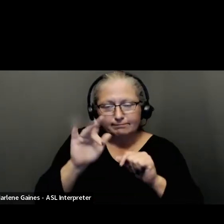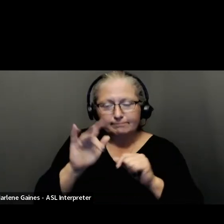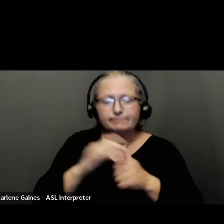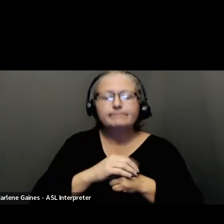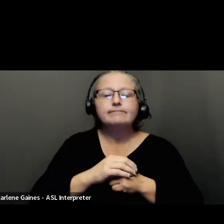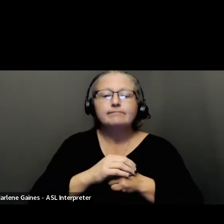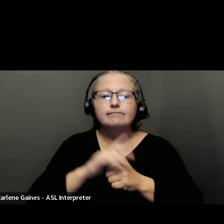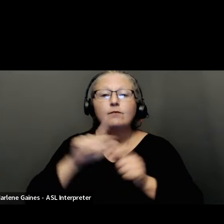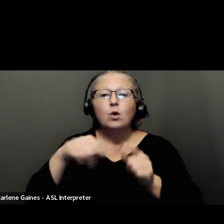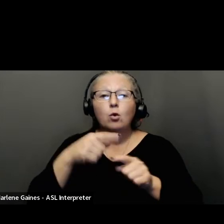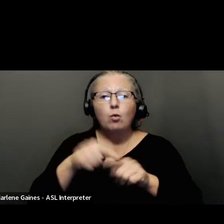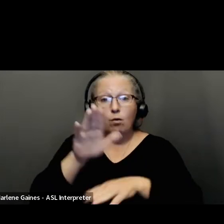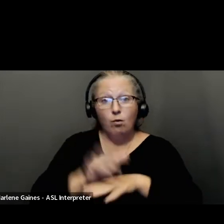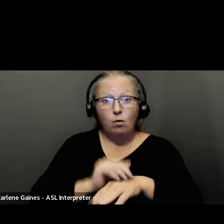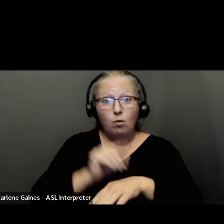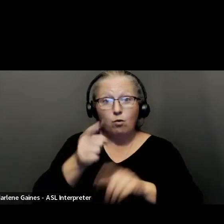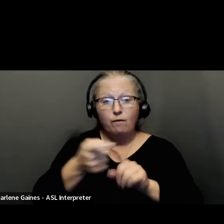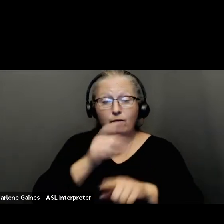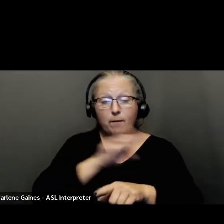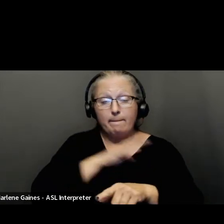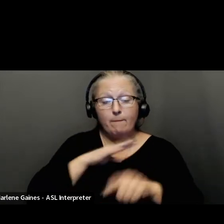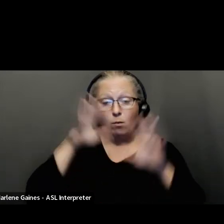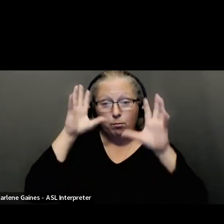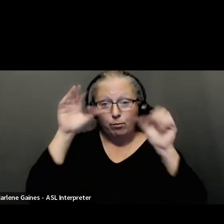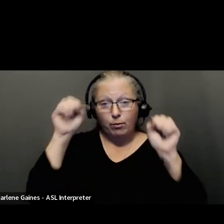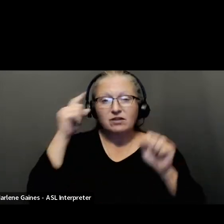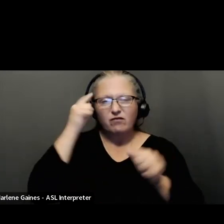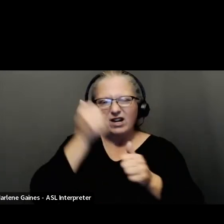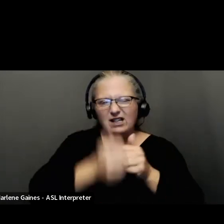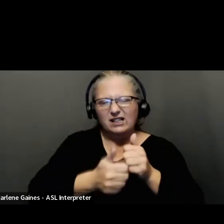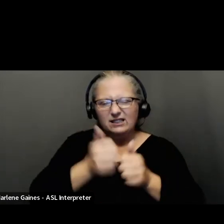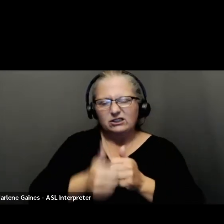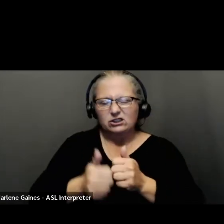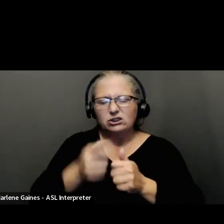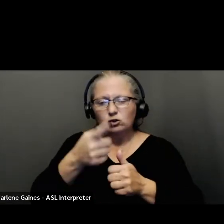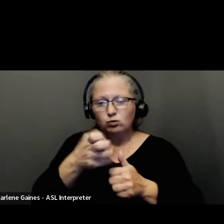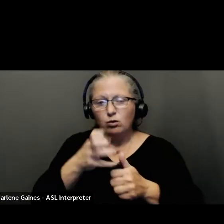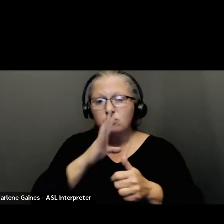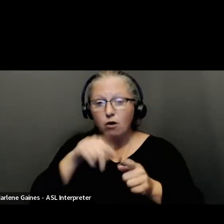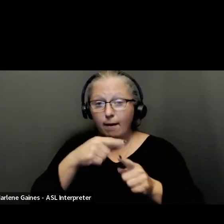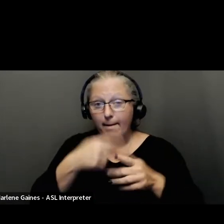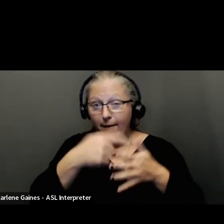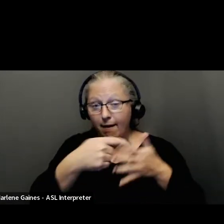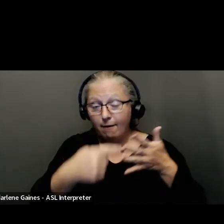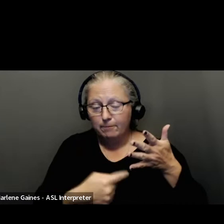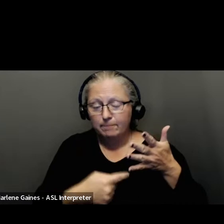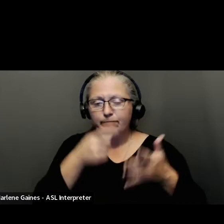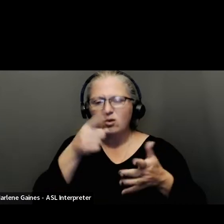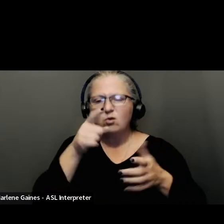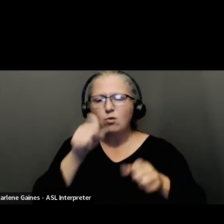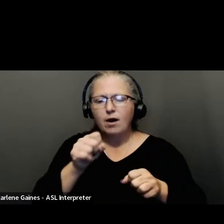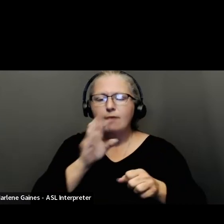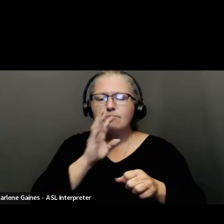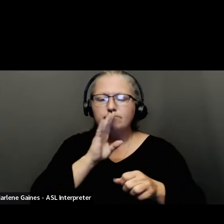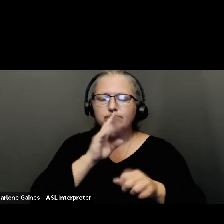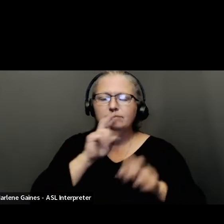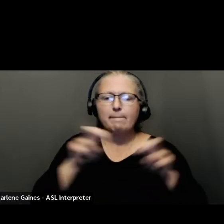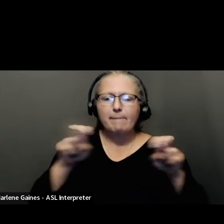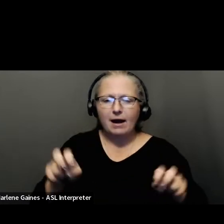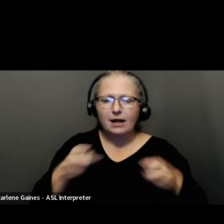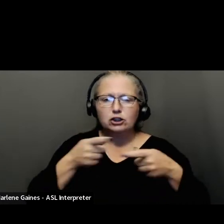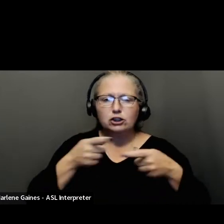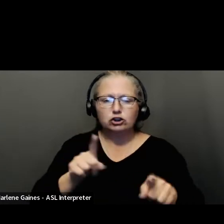When invited to do so by the board president for each item on which you wish to comment, you will be admitted to speak as a panelist during your